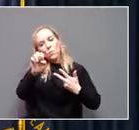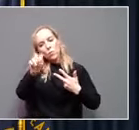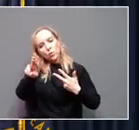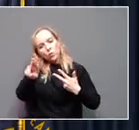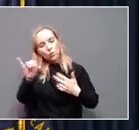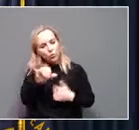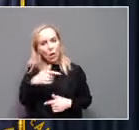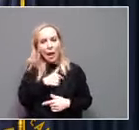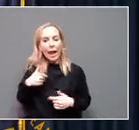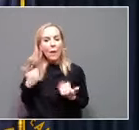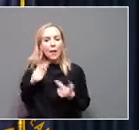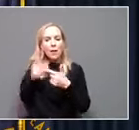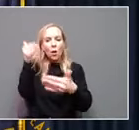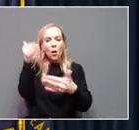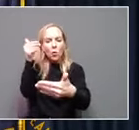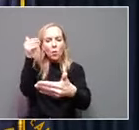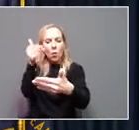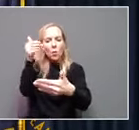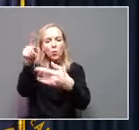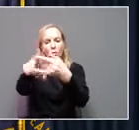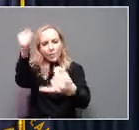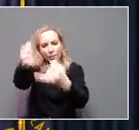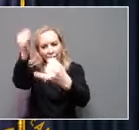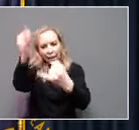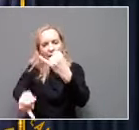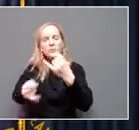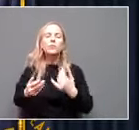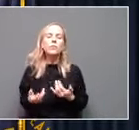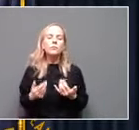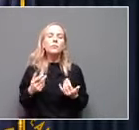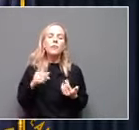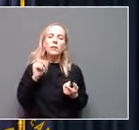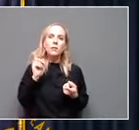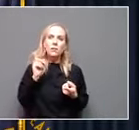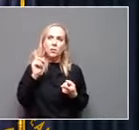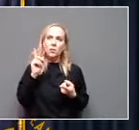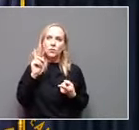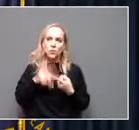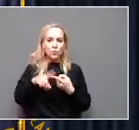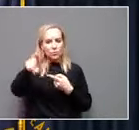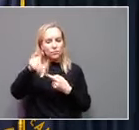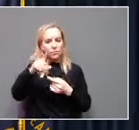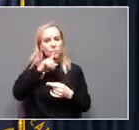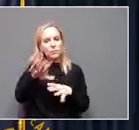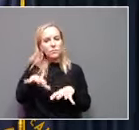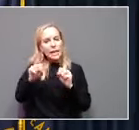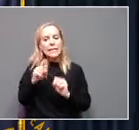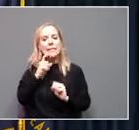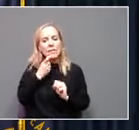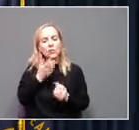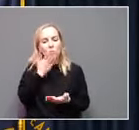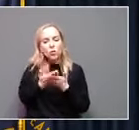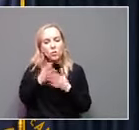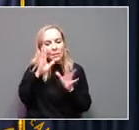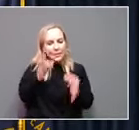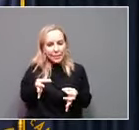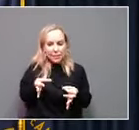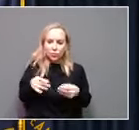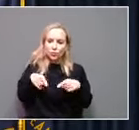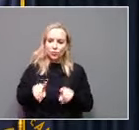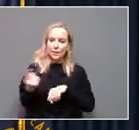closer and closer and closer. We need folks to take it seriously and just make good decisions throughout their day, the